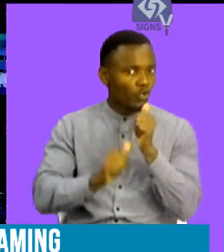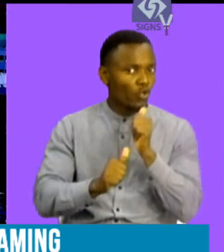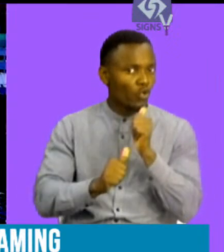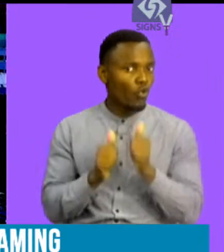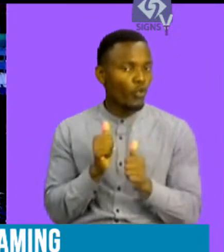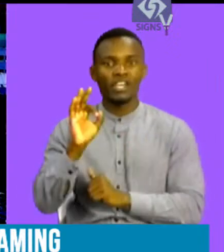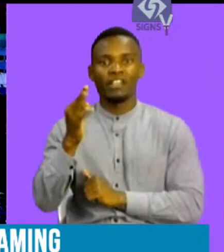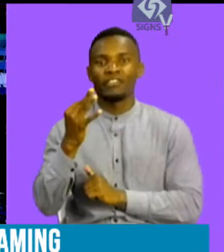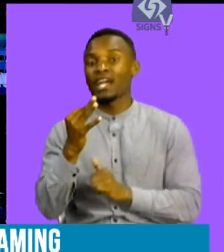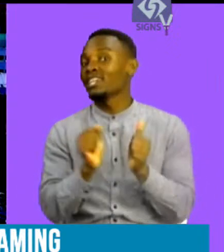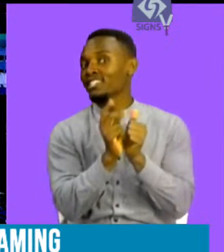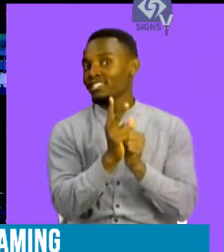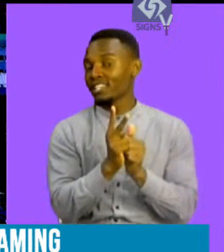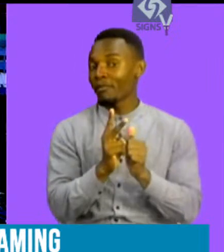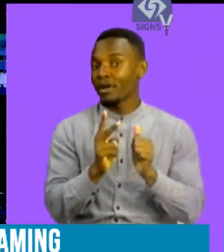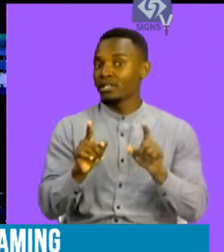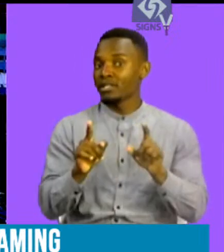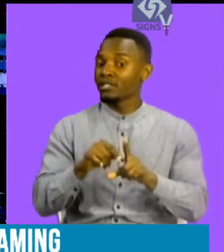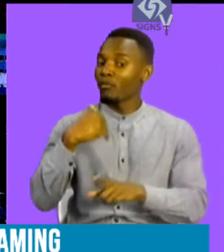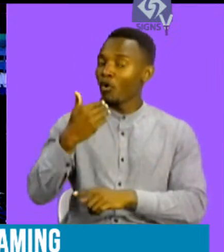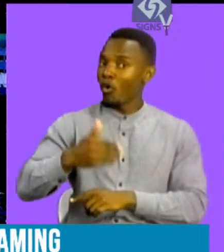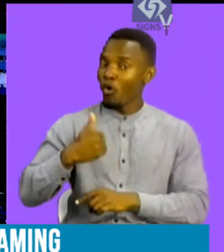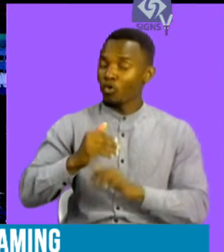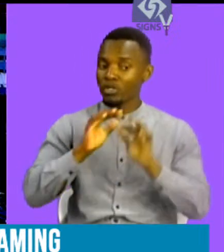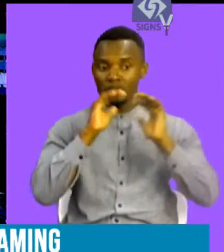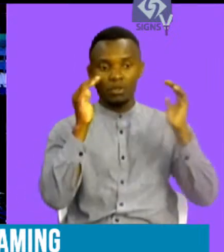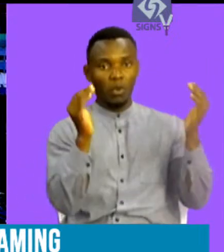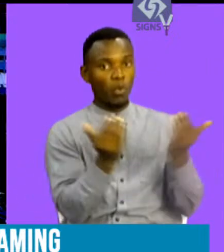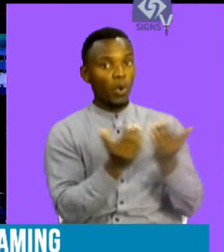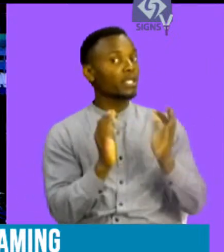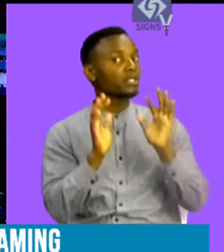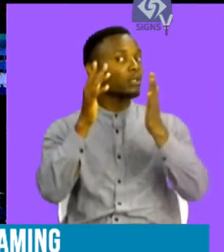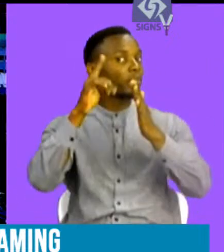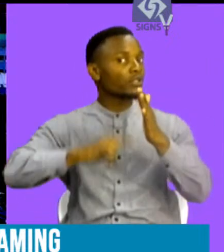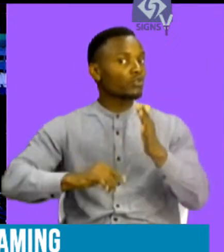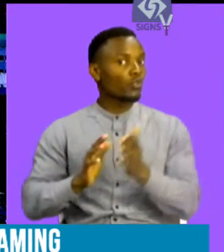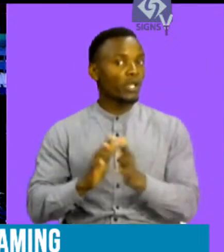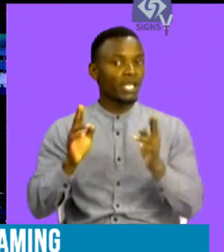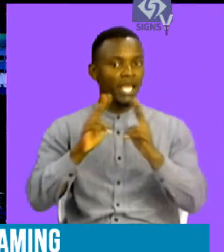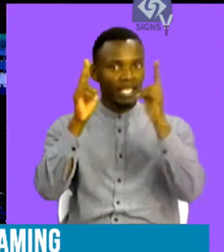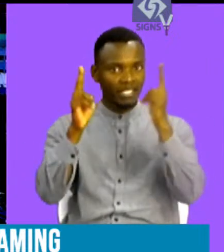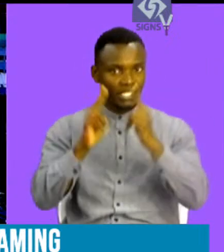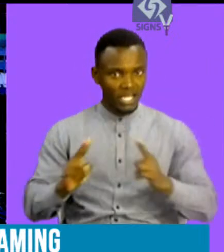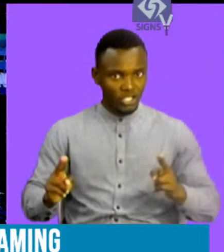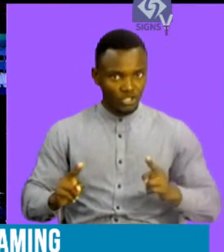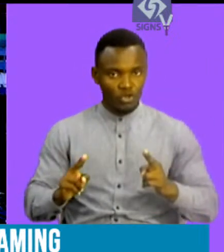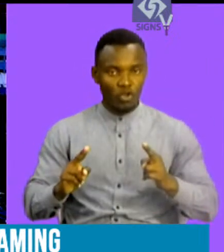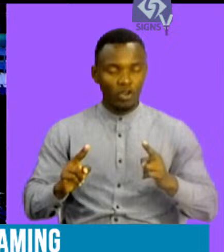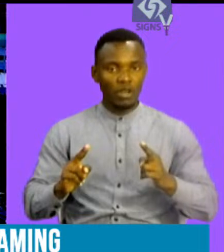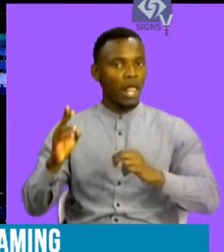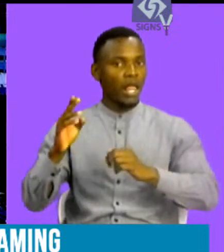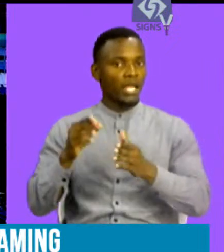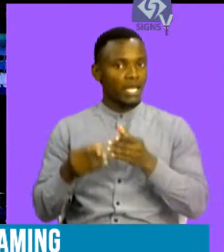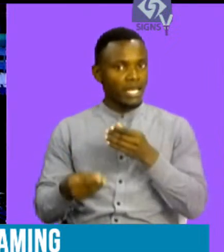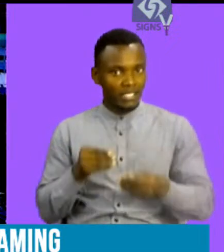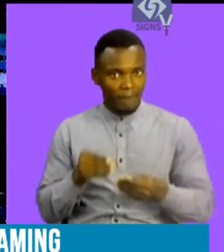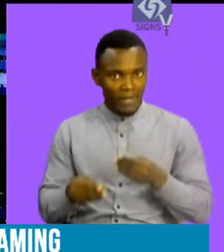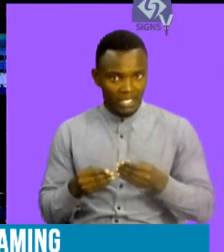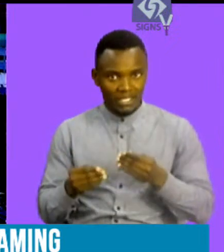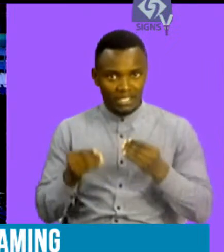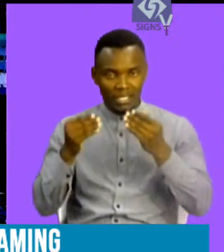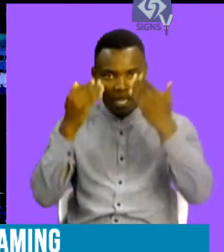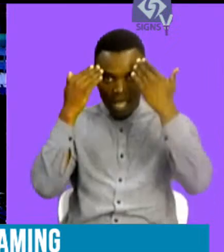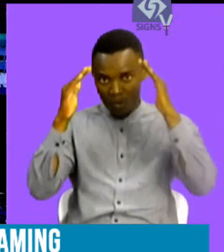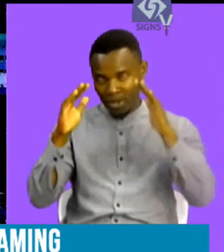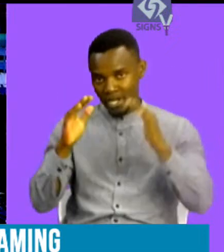other 3rd December, the world over celebrates the International Disability Awareness Day, or the